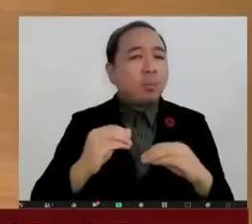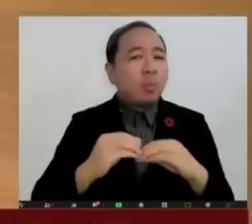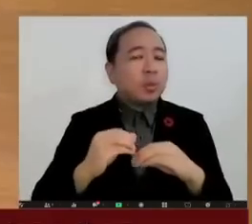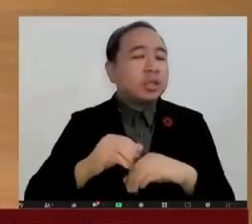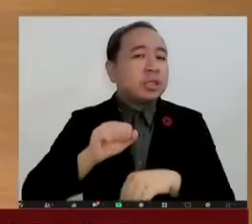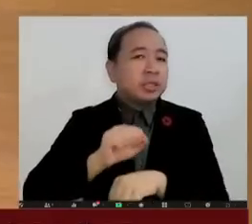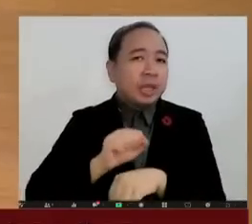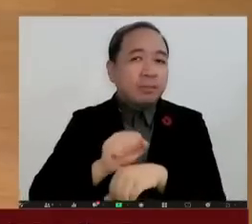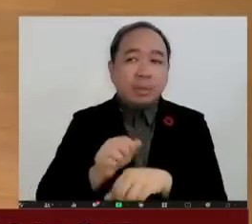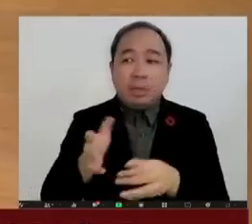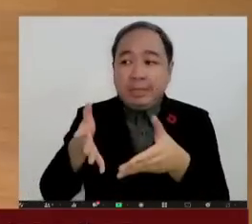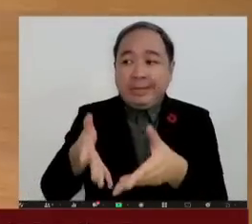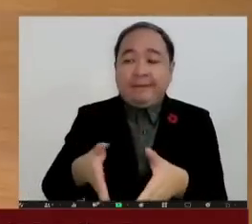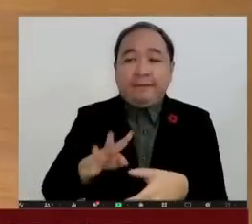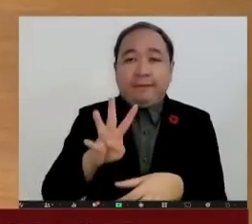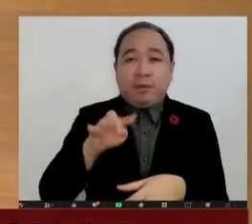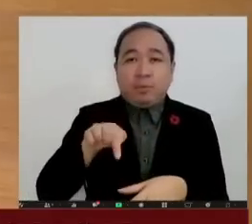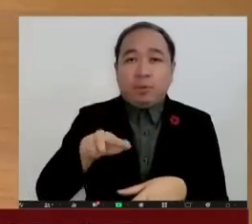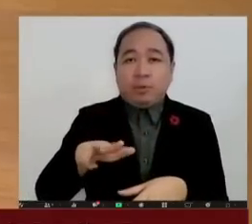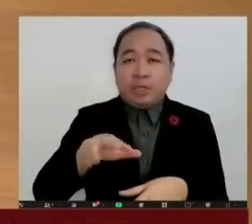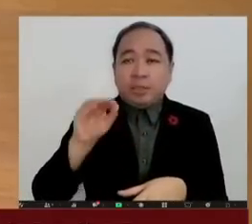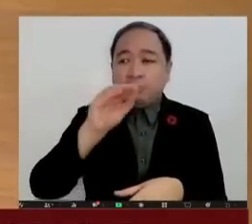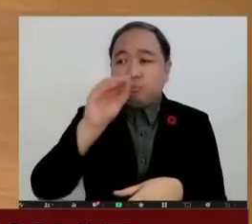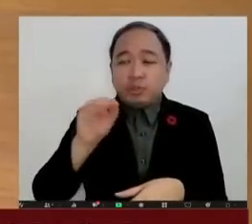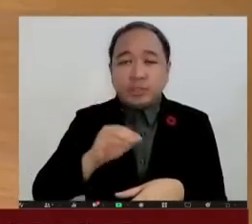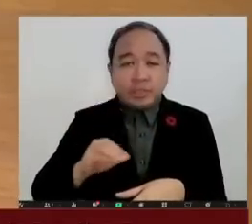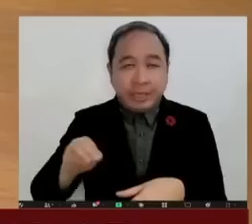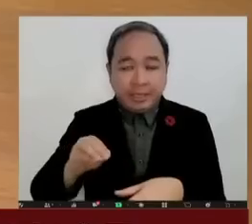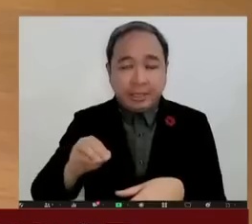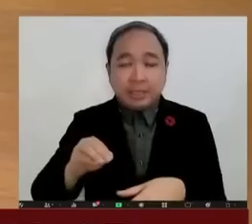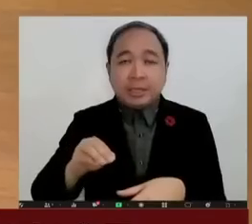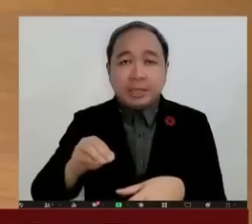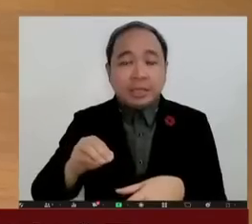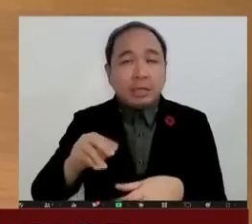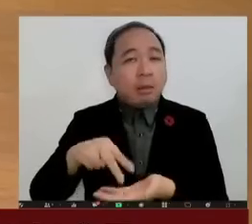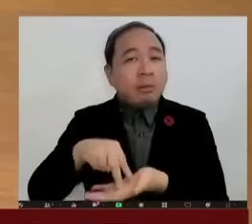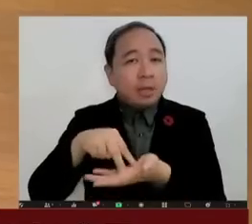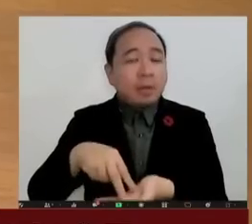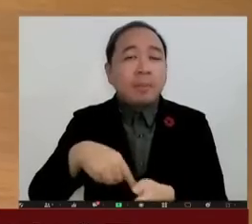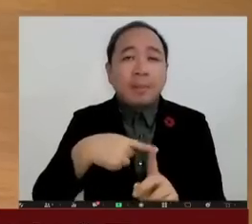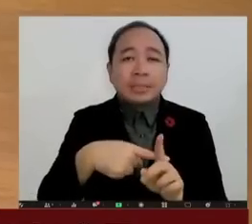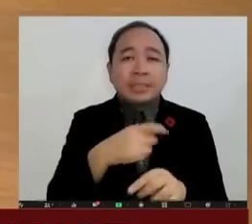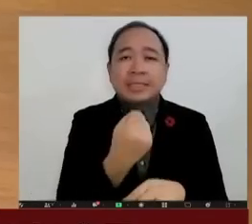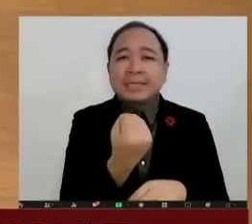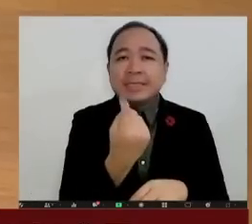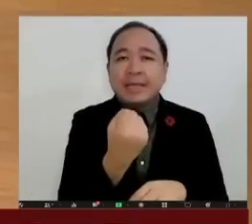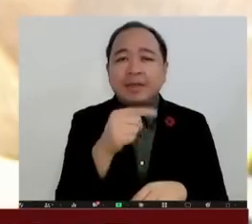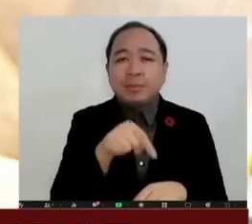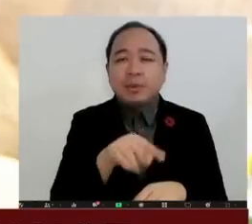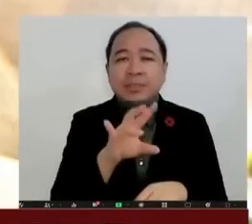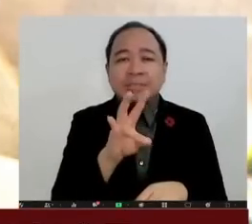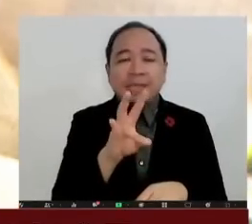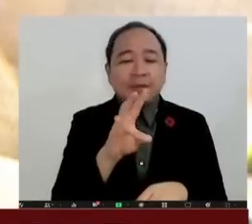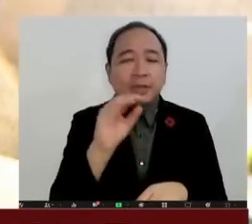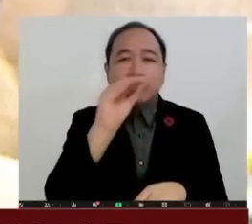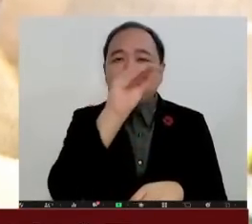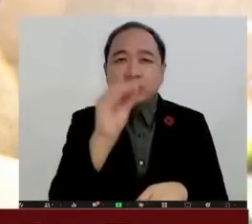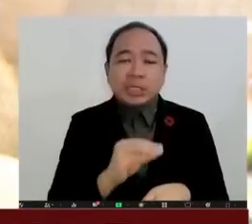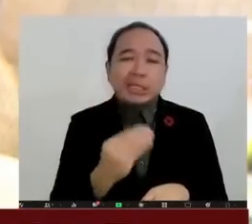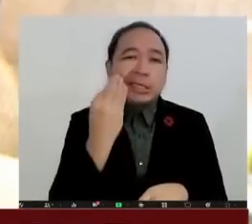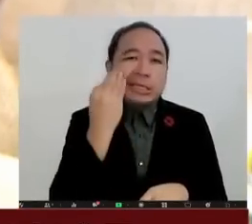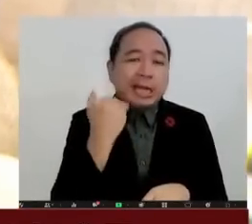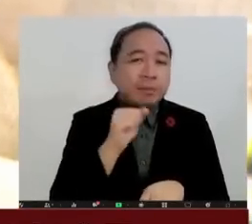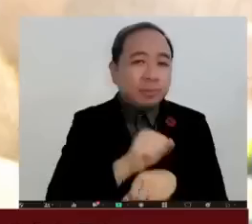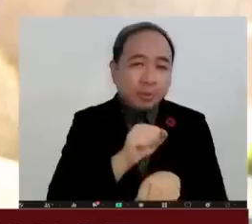4.3% of our workforce, as well as for the 11.7% underemployed Filipinos seeking better